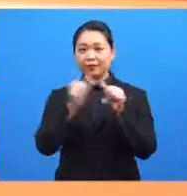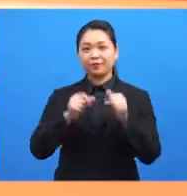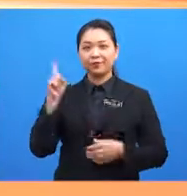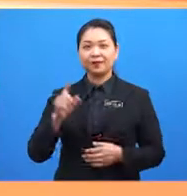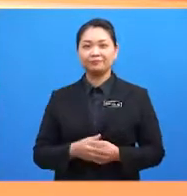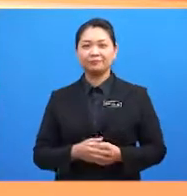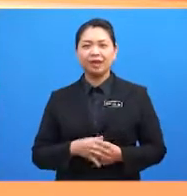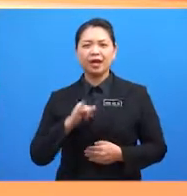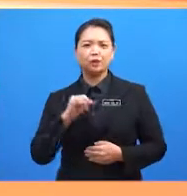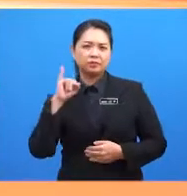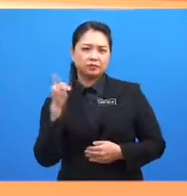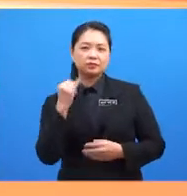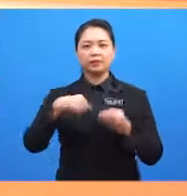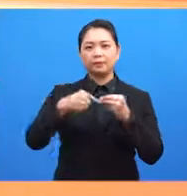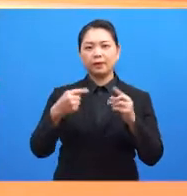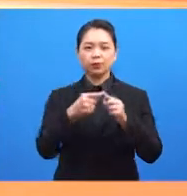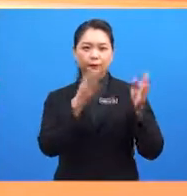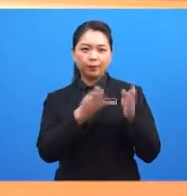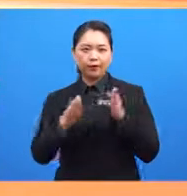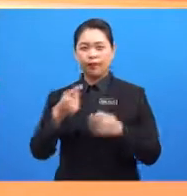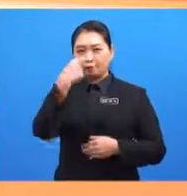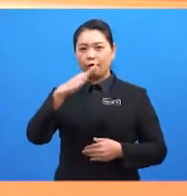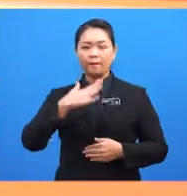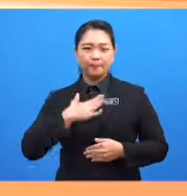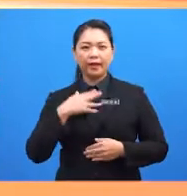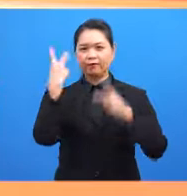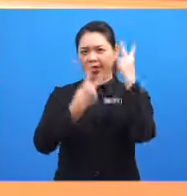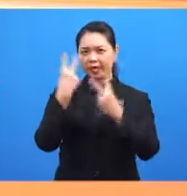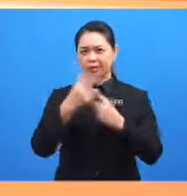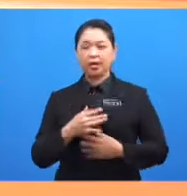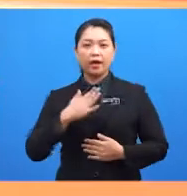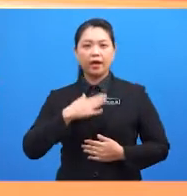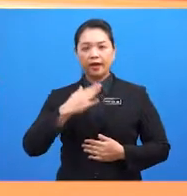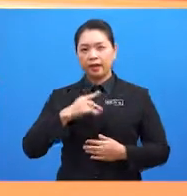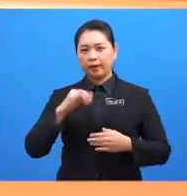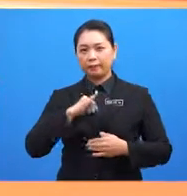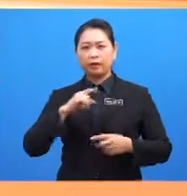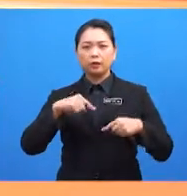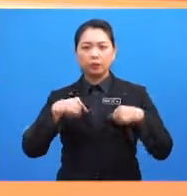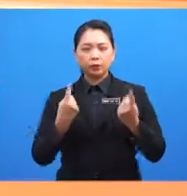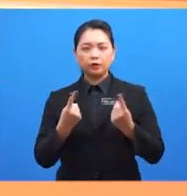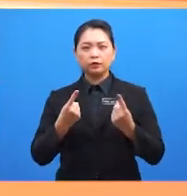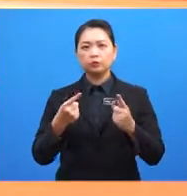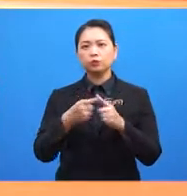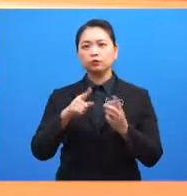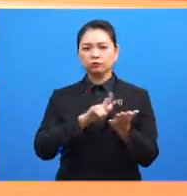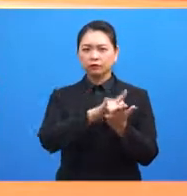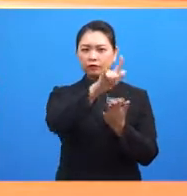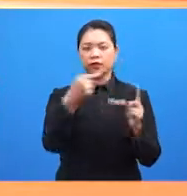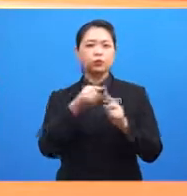everyone. I was just about to plan for my vacation. I'm going to take a long flight to